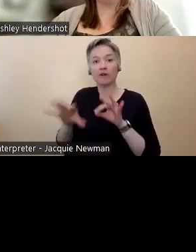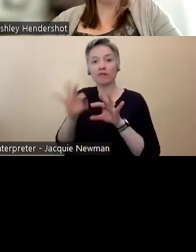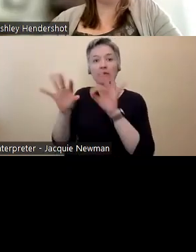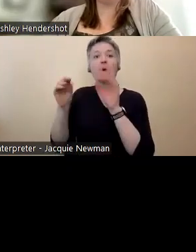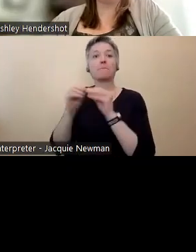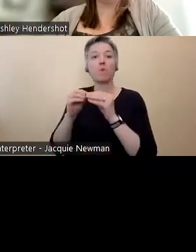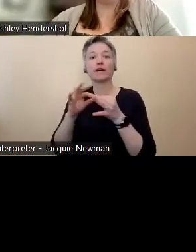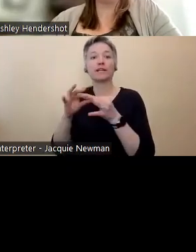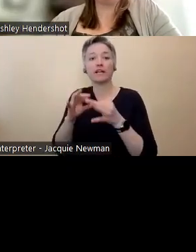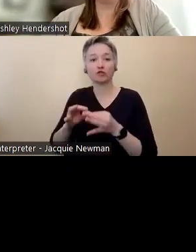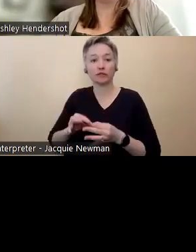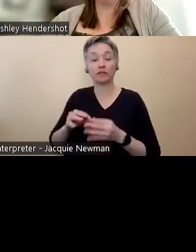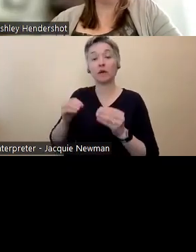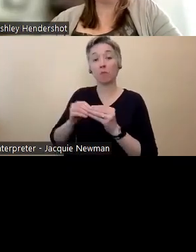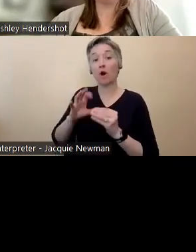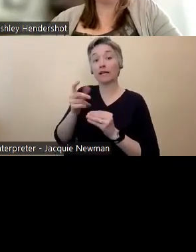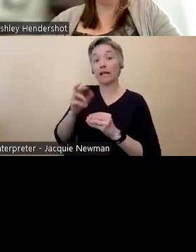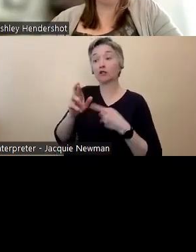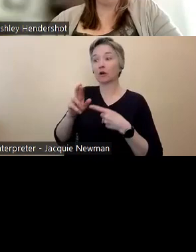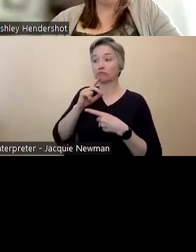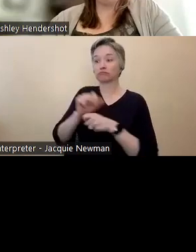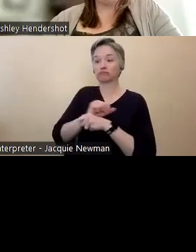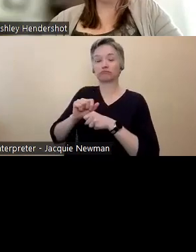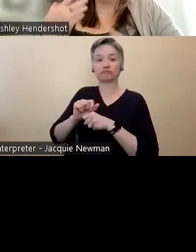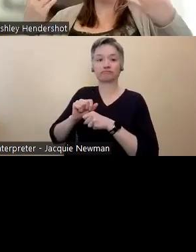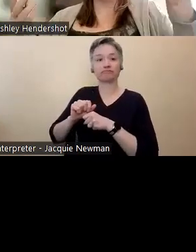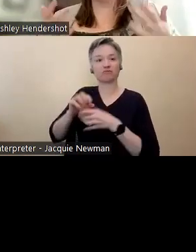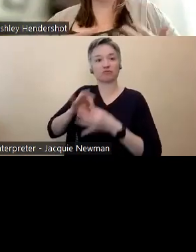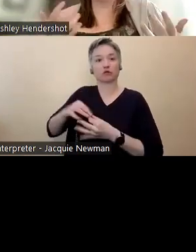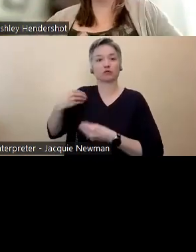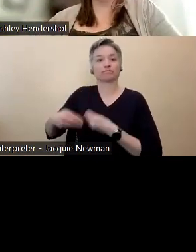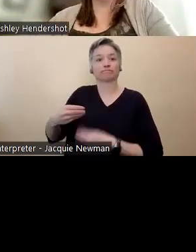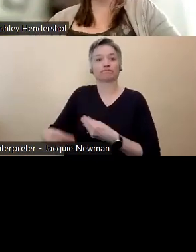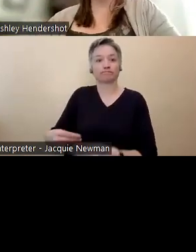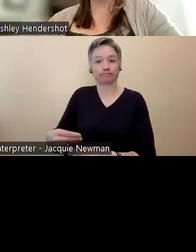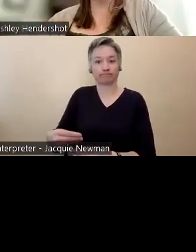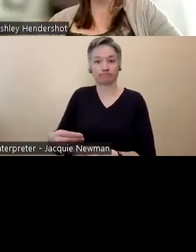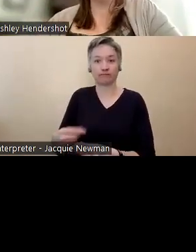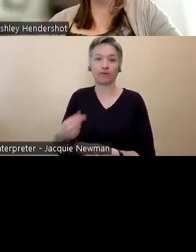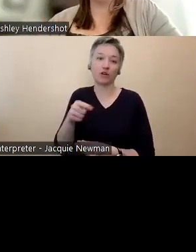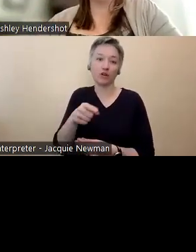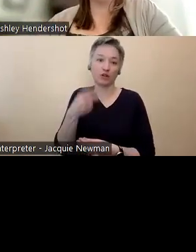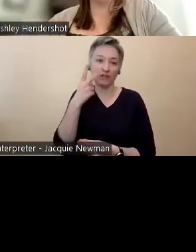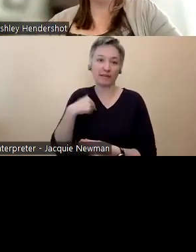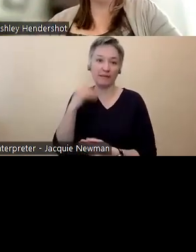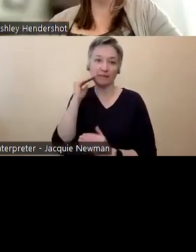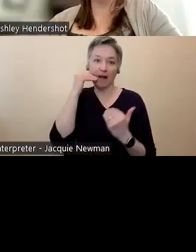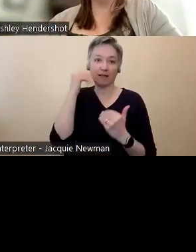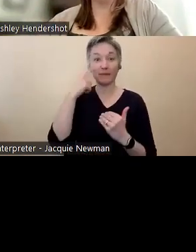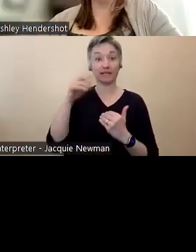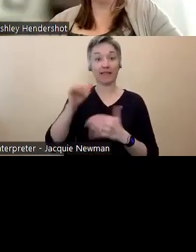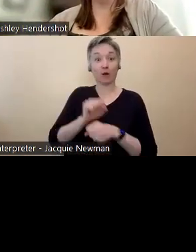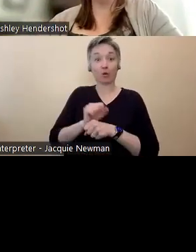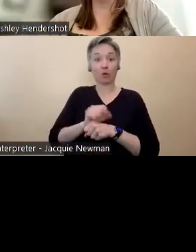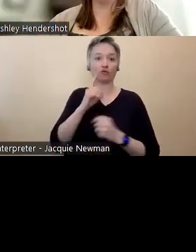could be associated as more people are having genetic testing. You see me smiling because this is very exciting, and it's going to really